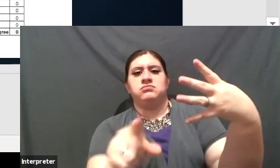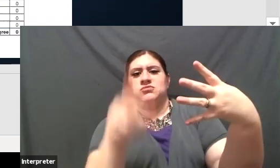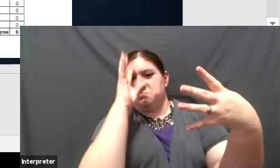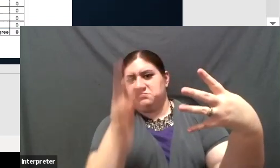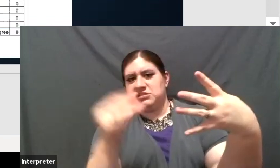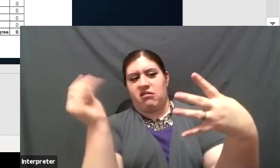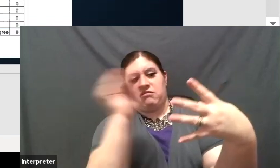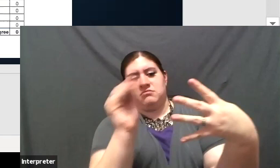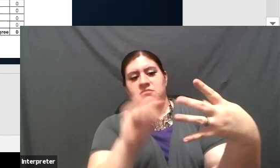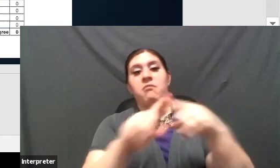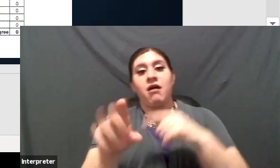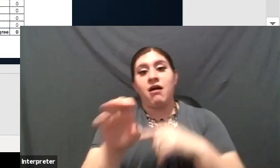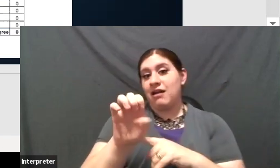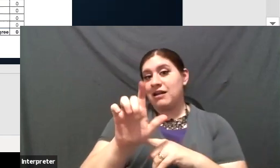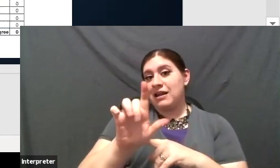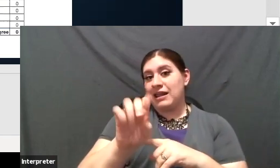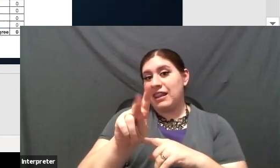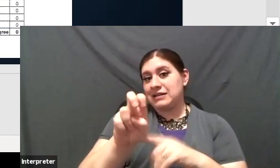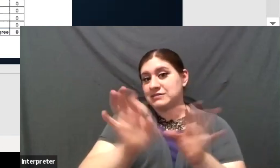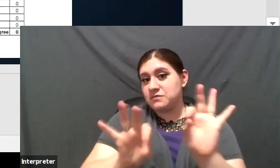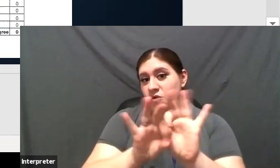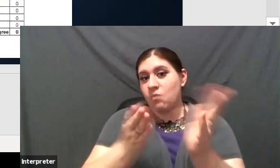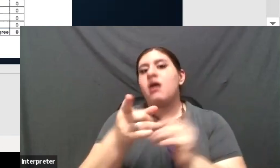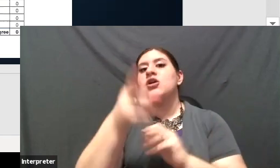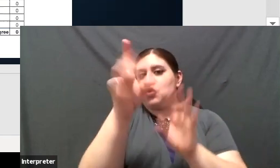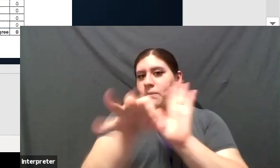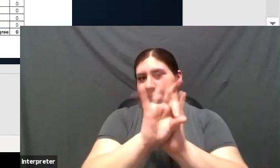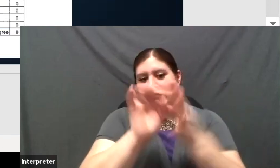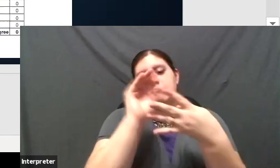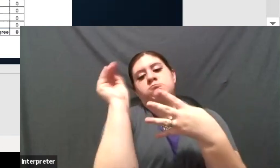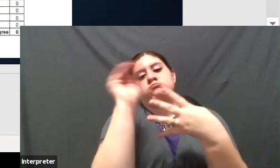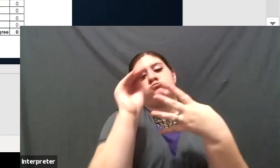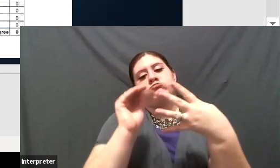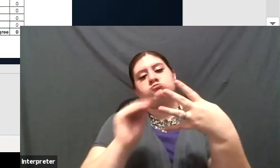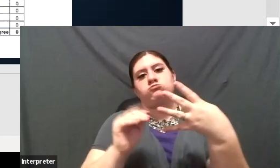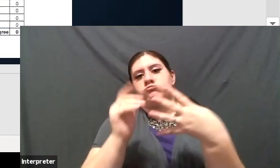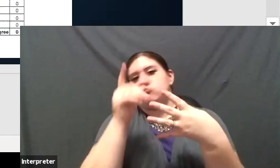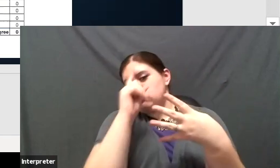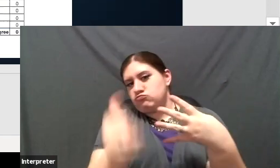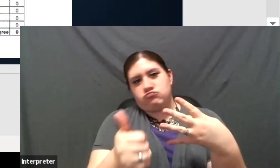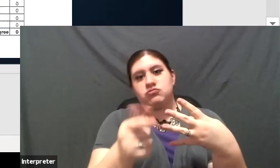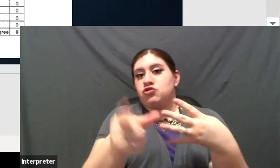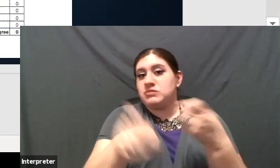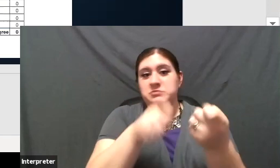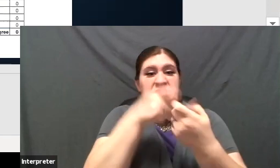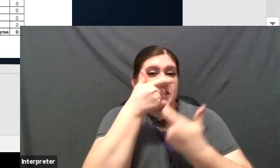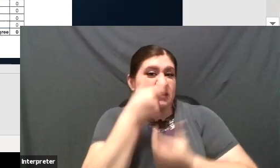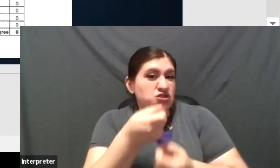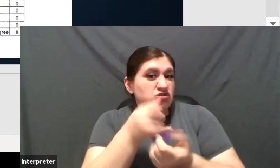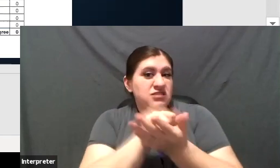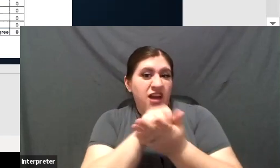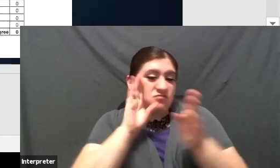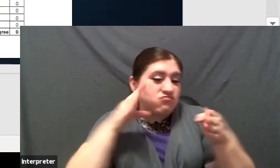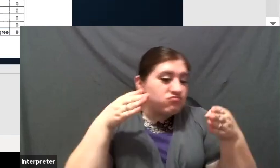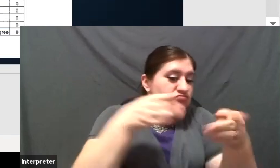about an elective is that you get to choose the course. So whatever your particular interests are, you